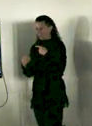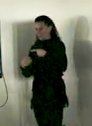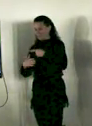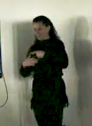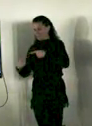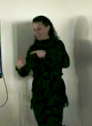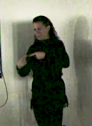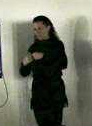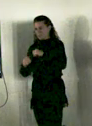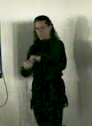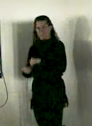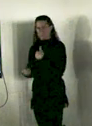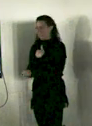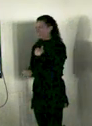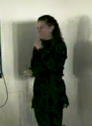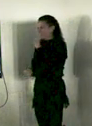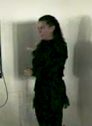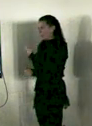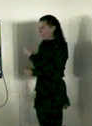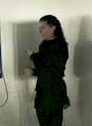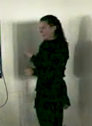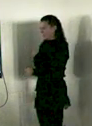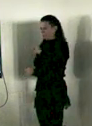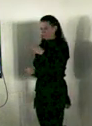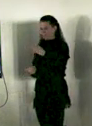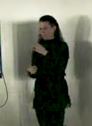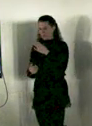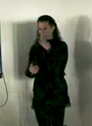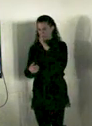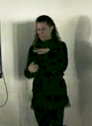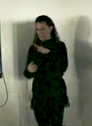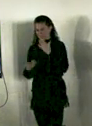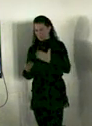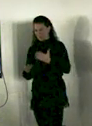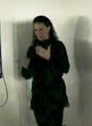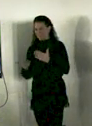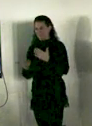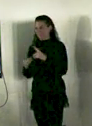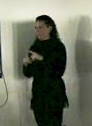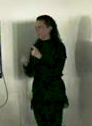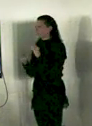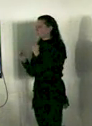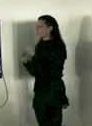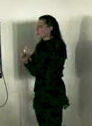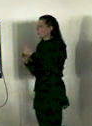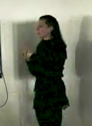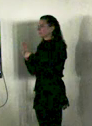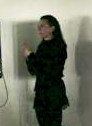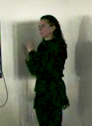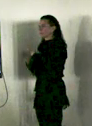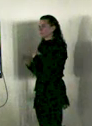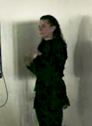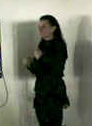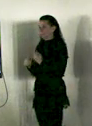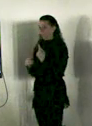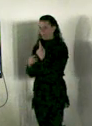that I realized like it wasn't just that Jason Bourne was really bad, it's that there was no other examples to me.